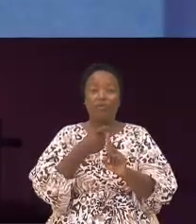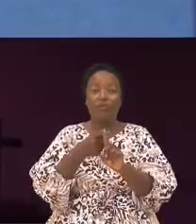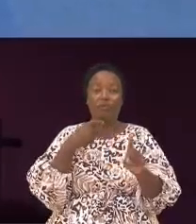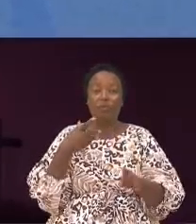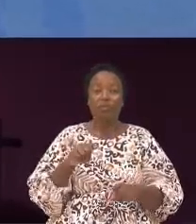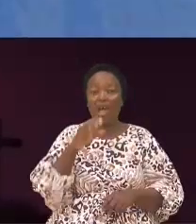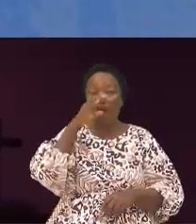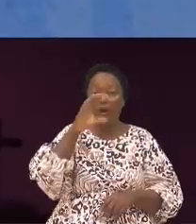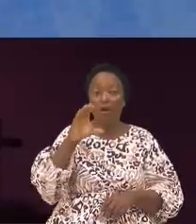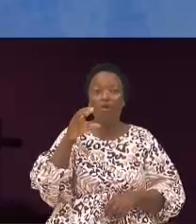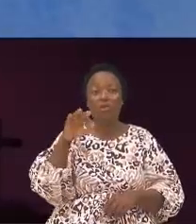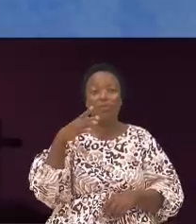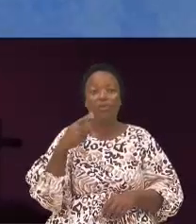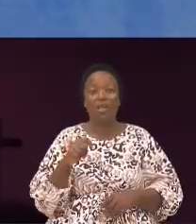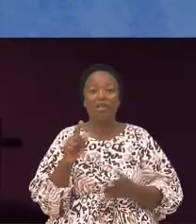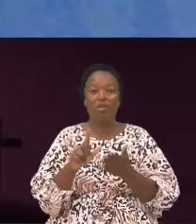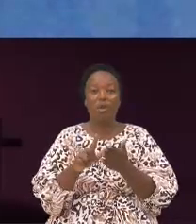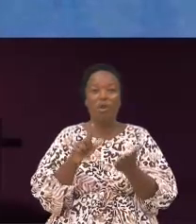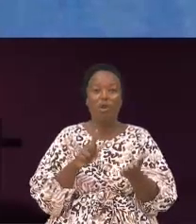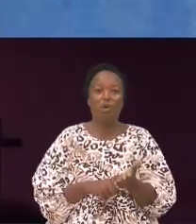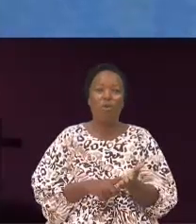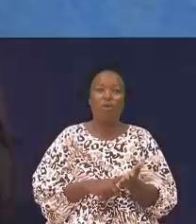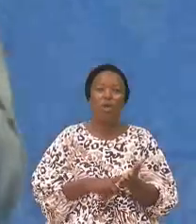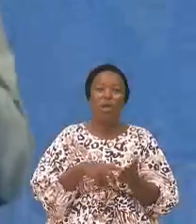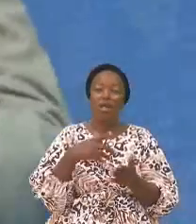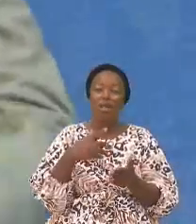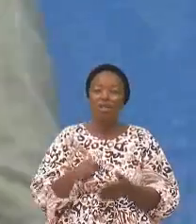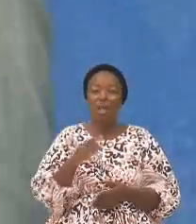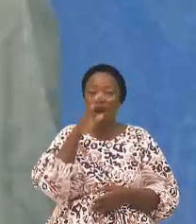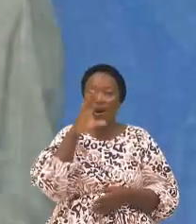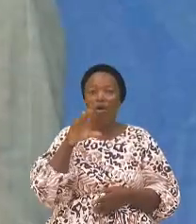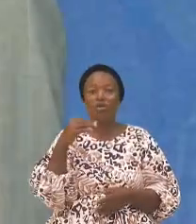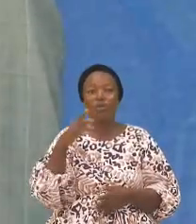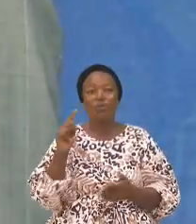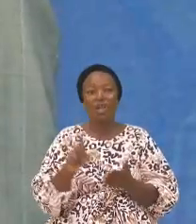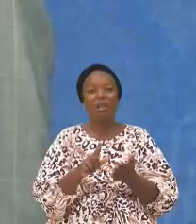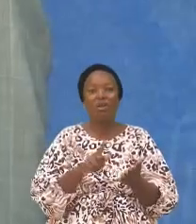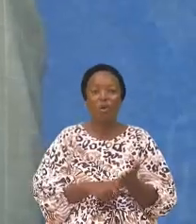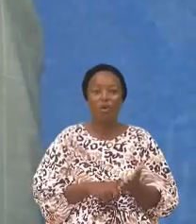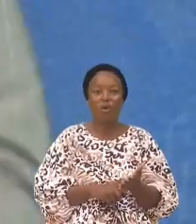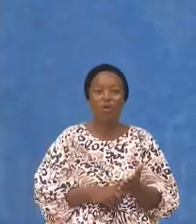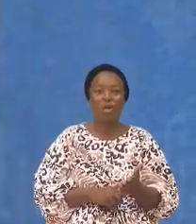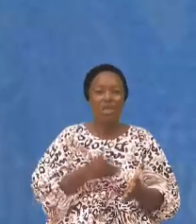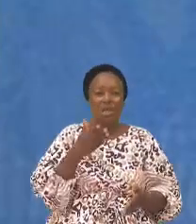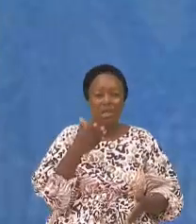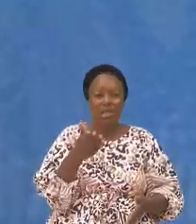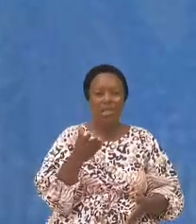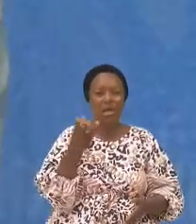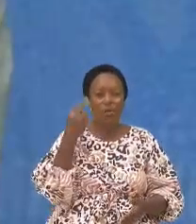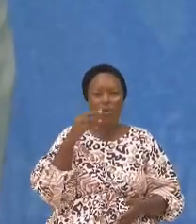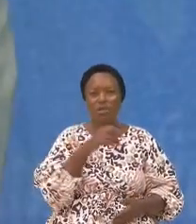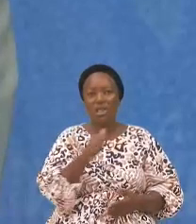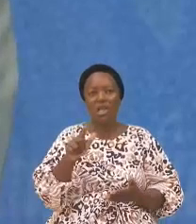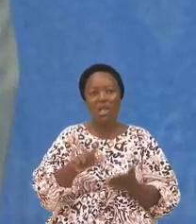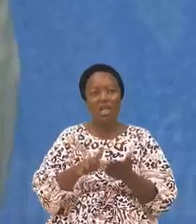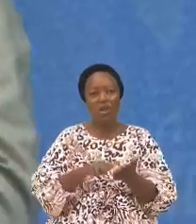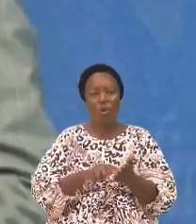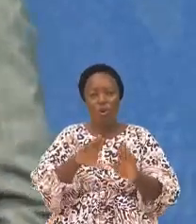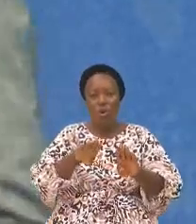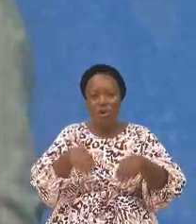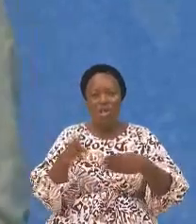has redeemed us from the curse of the law. The curse of the